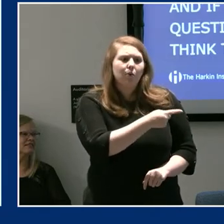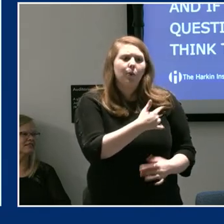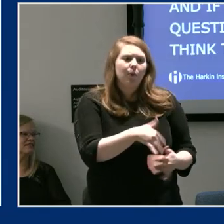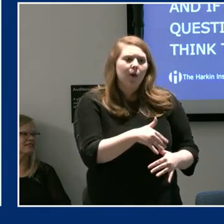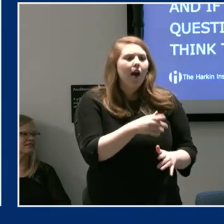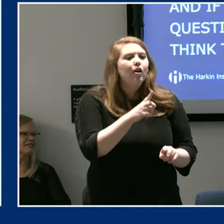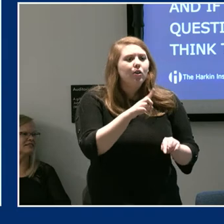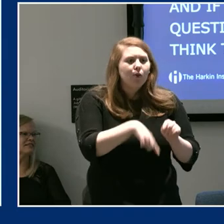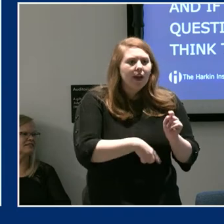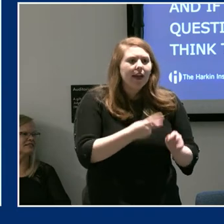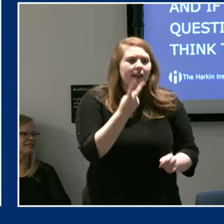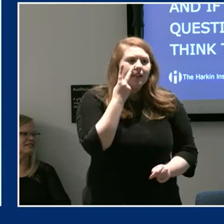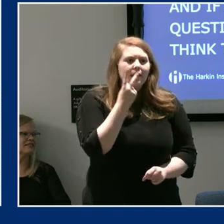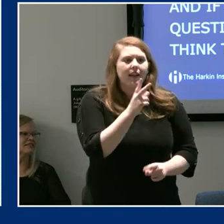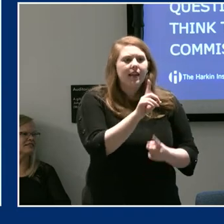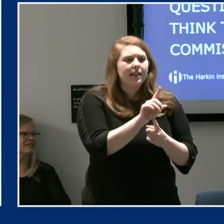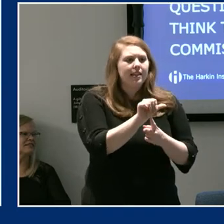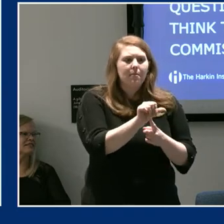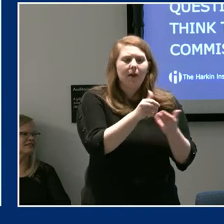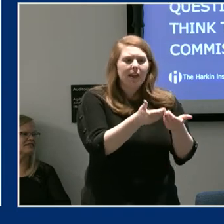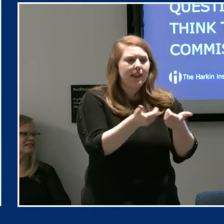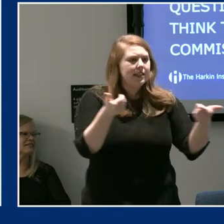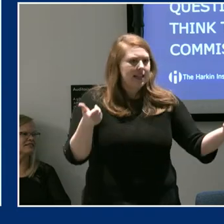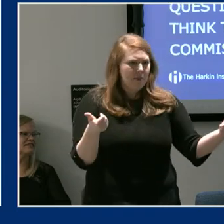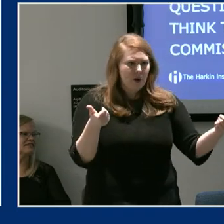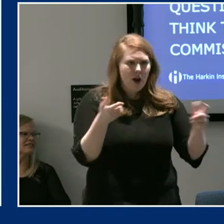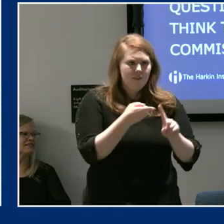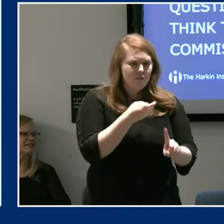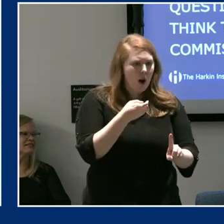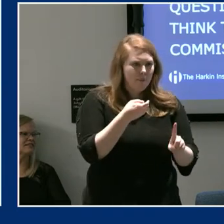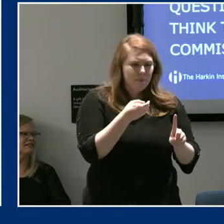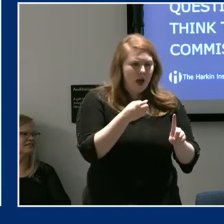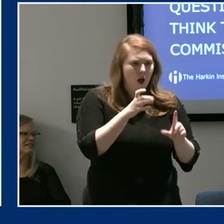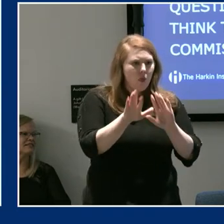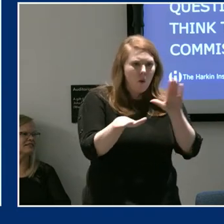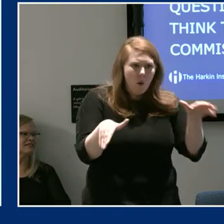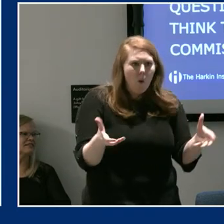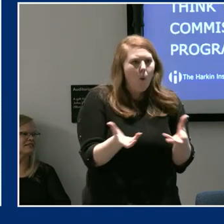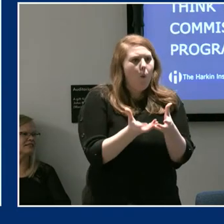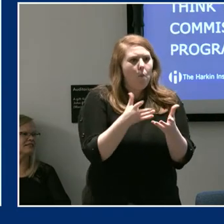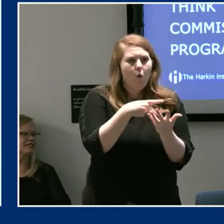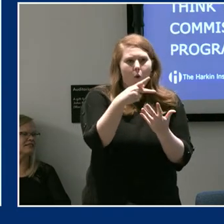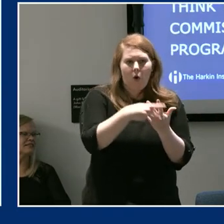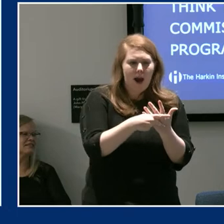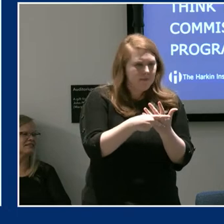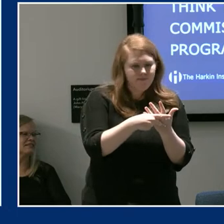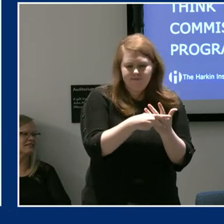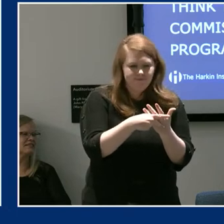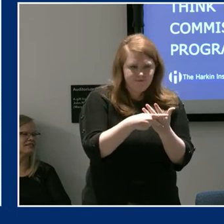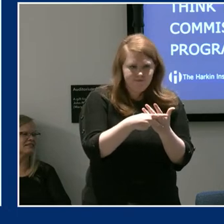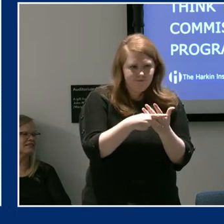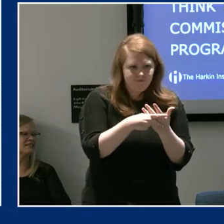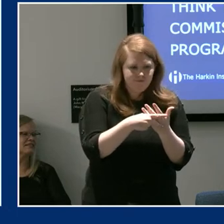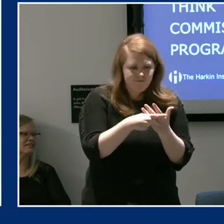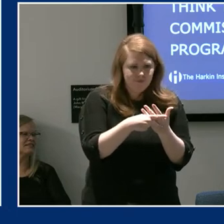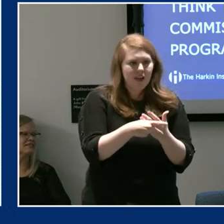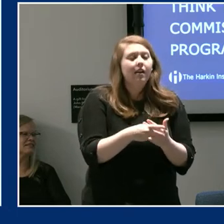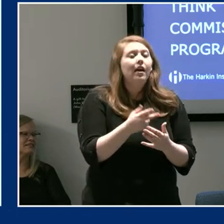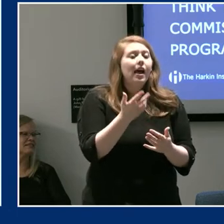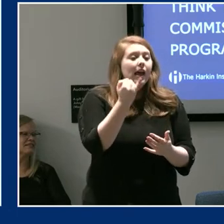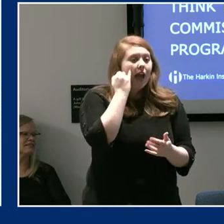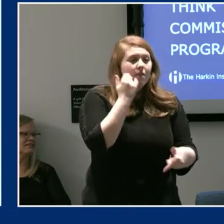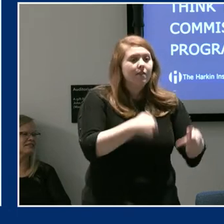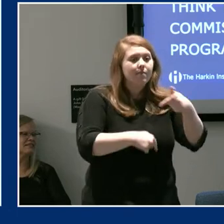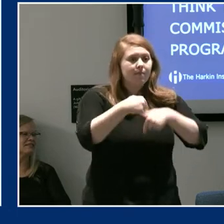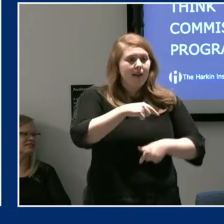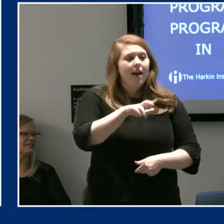disability program separate and apart from the rest of the program. In fact, if you go back to the